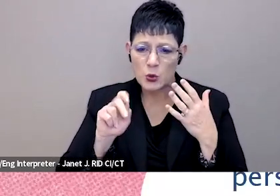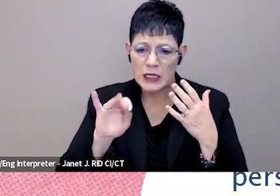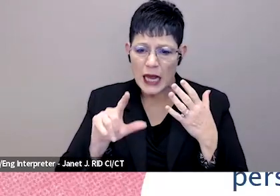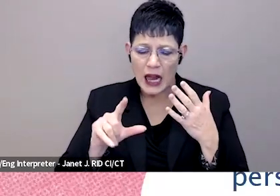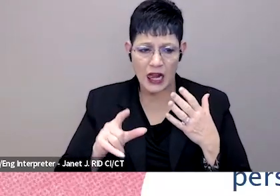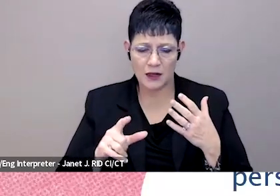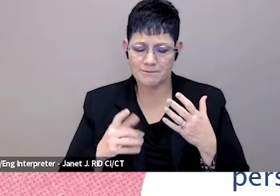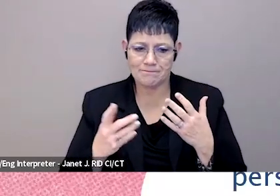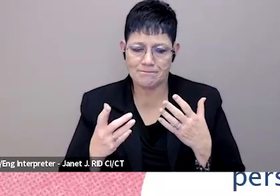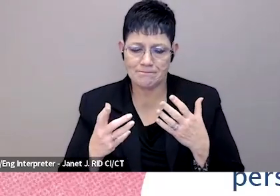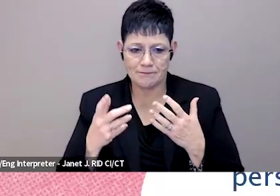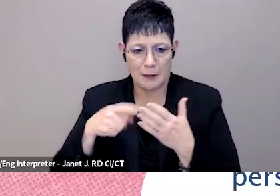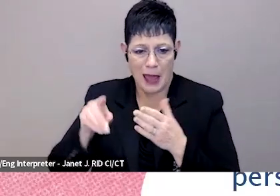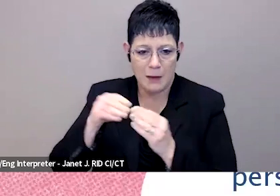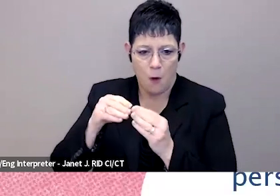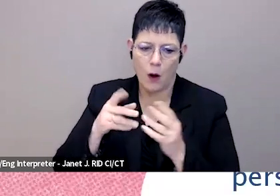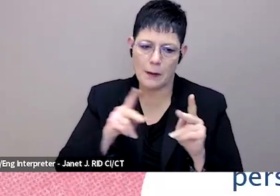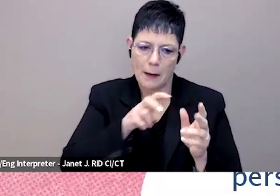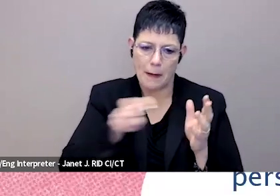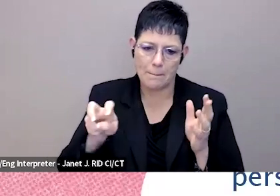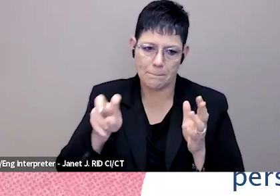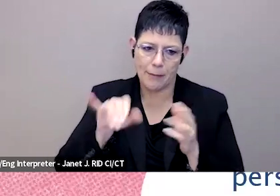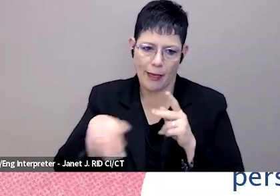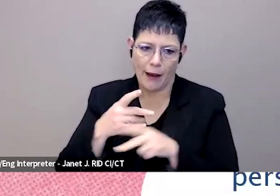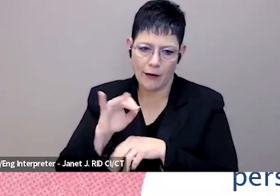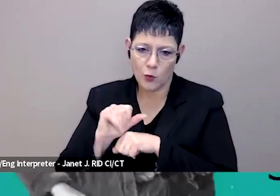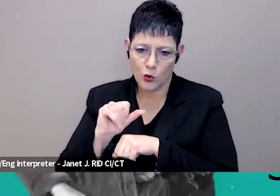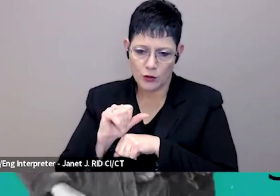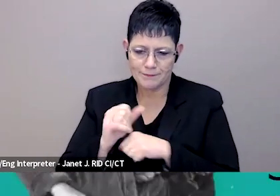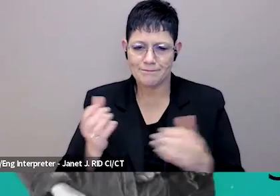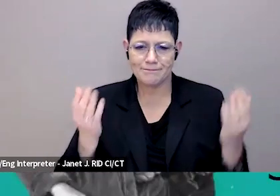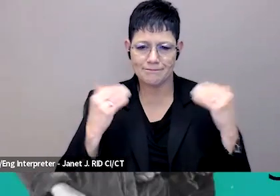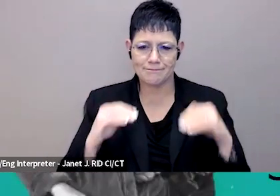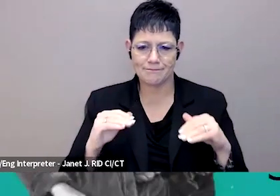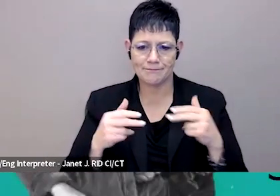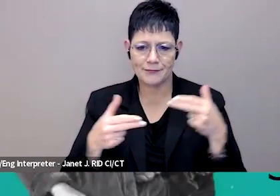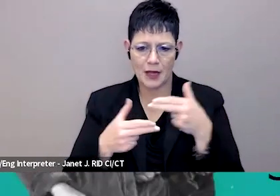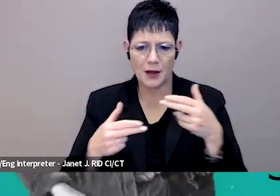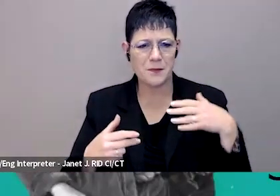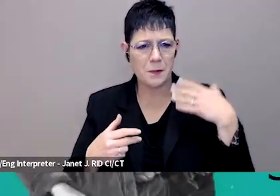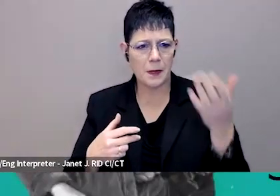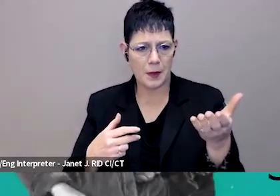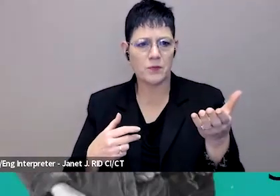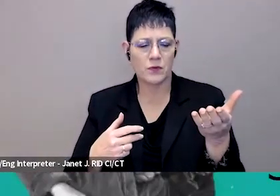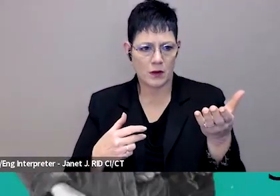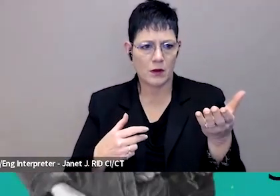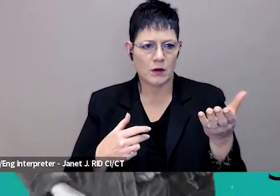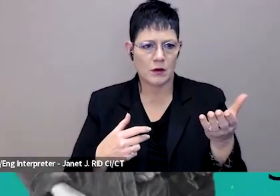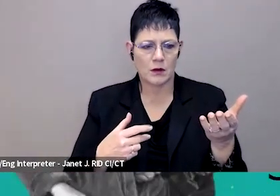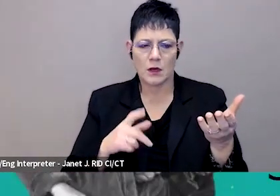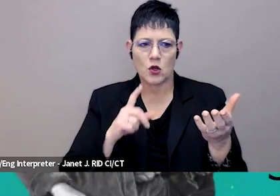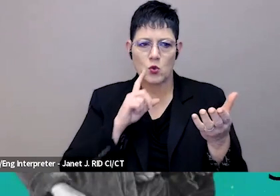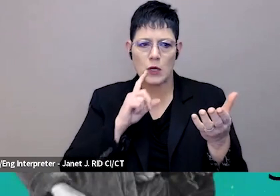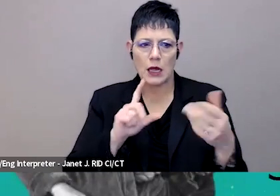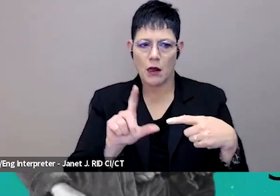love to provide home care. Next slide. So within the universe of